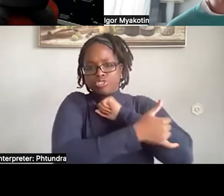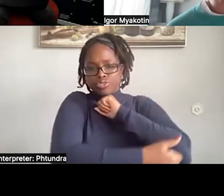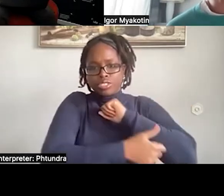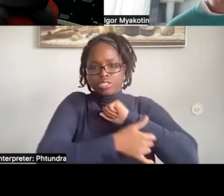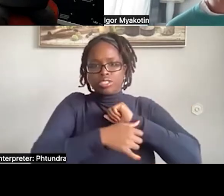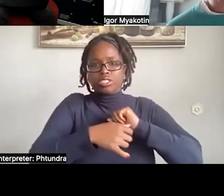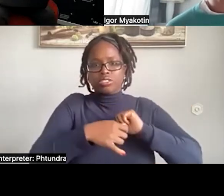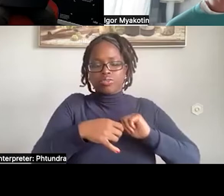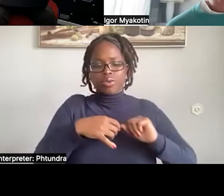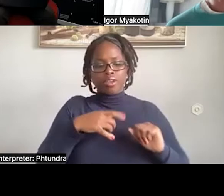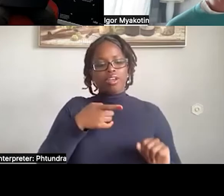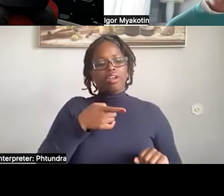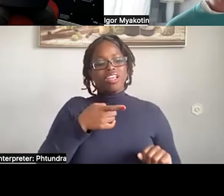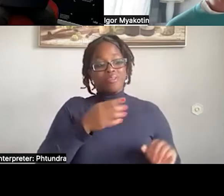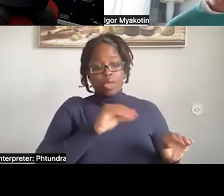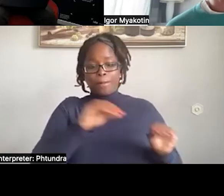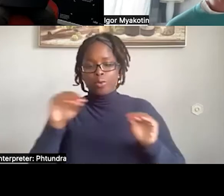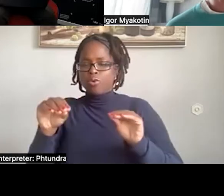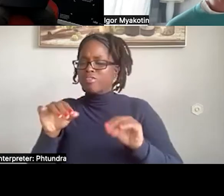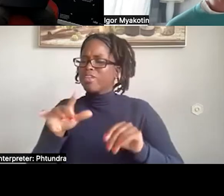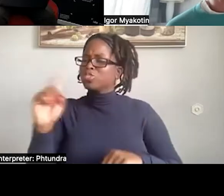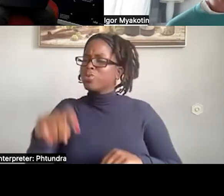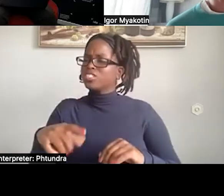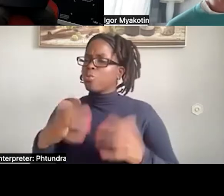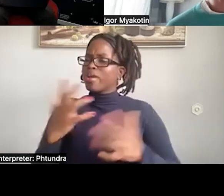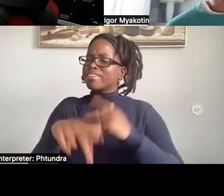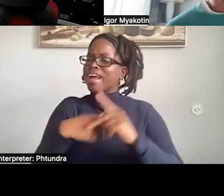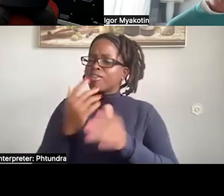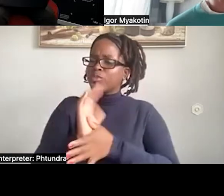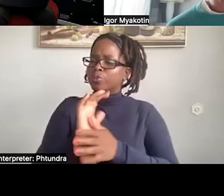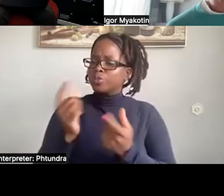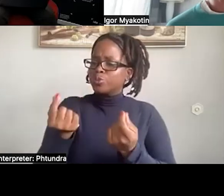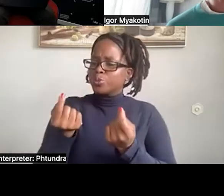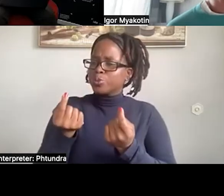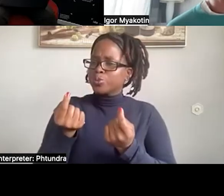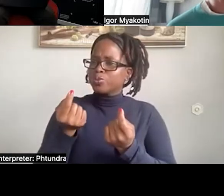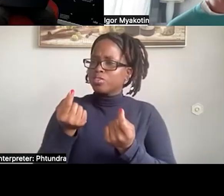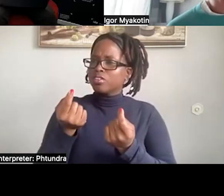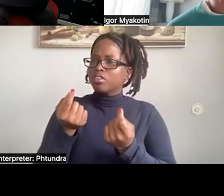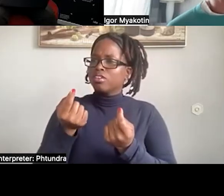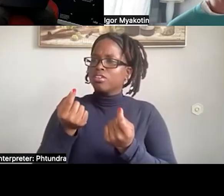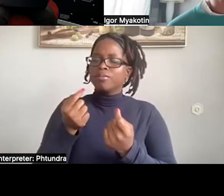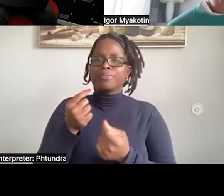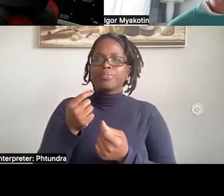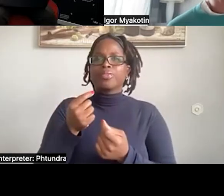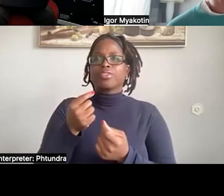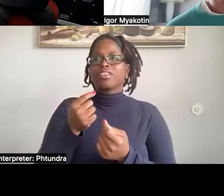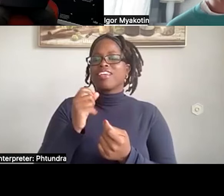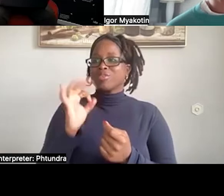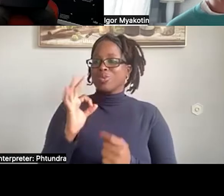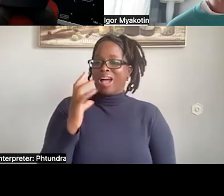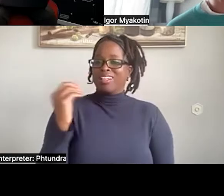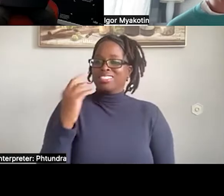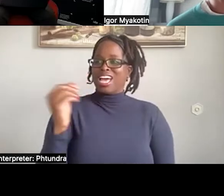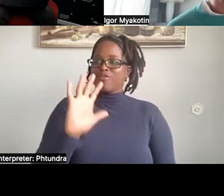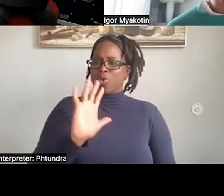question about what kind of movies you will done or you will will done when you will be outside of your territory.